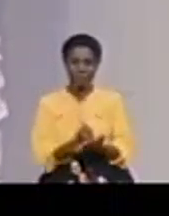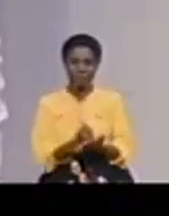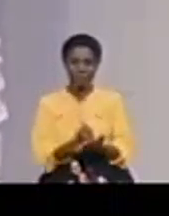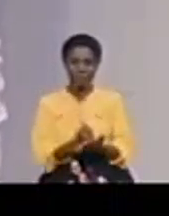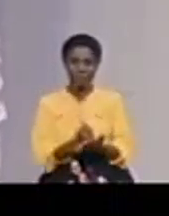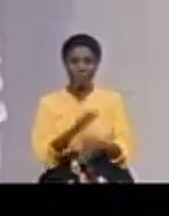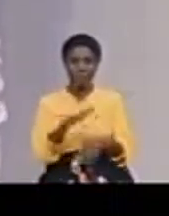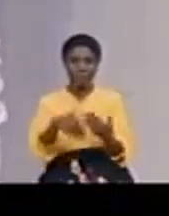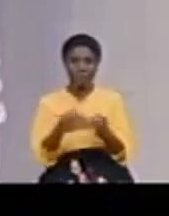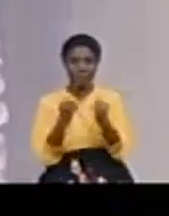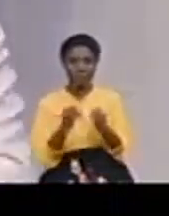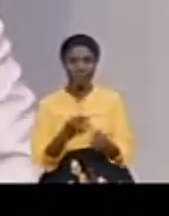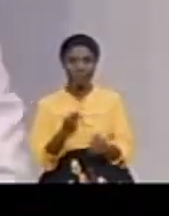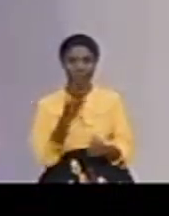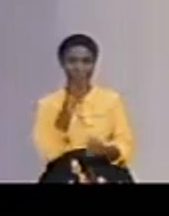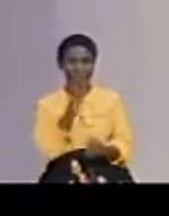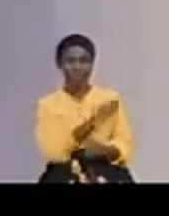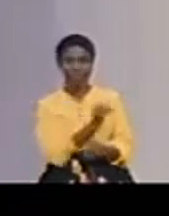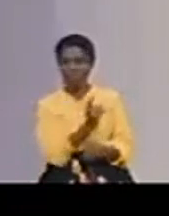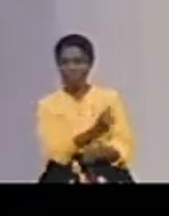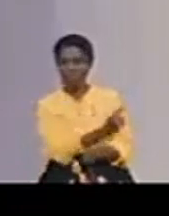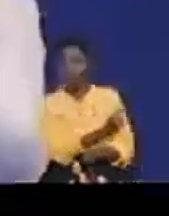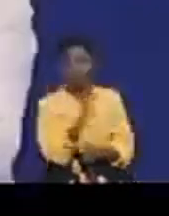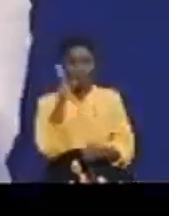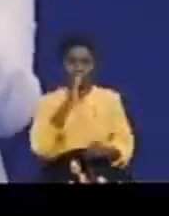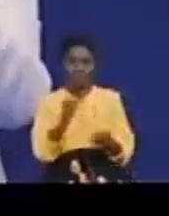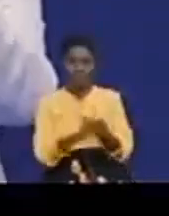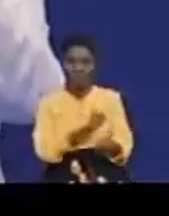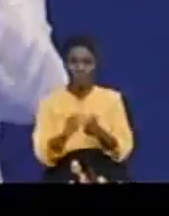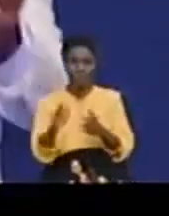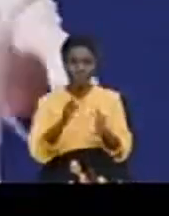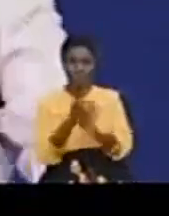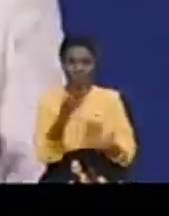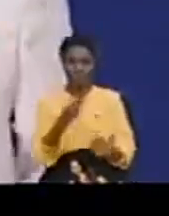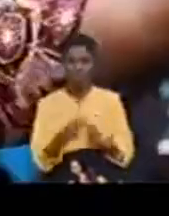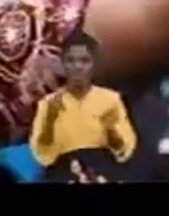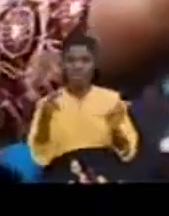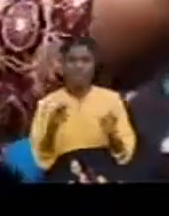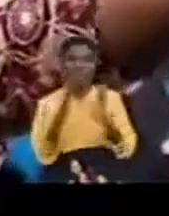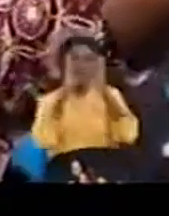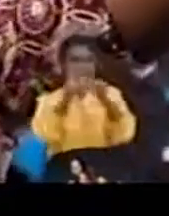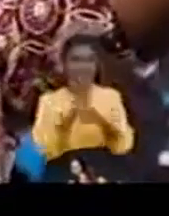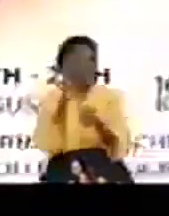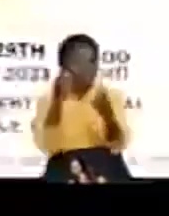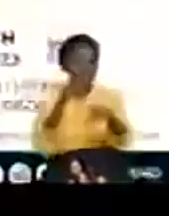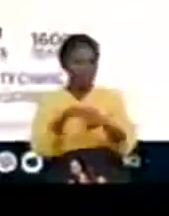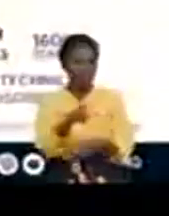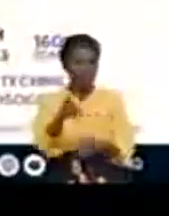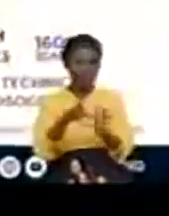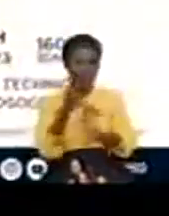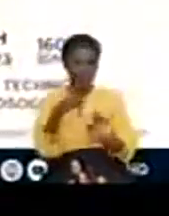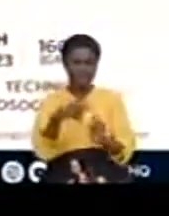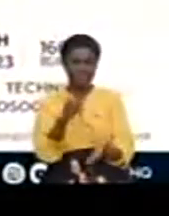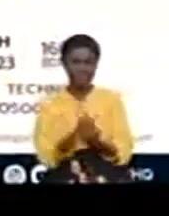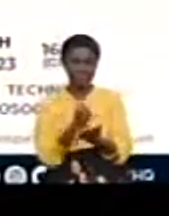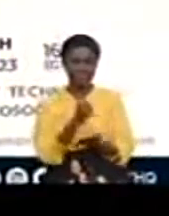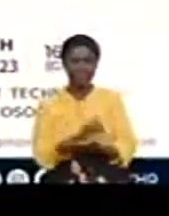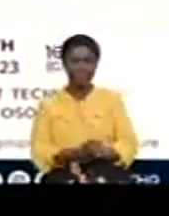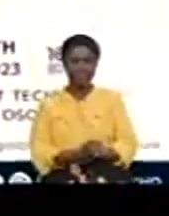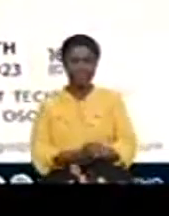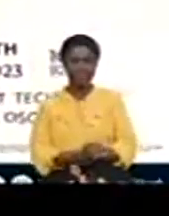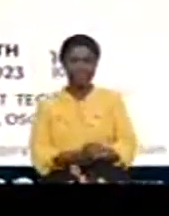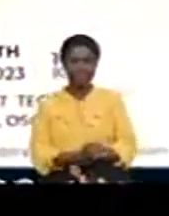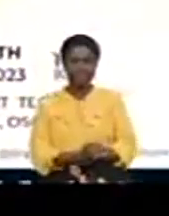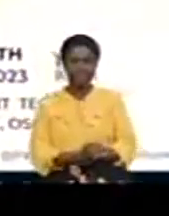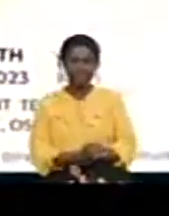powers of the evil one will be destroyed. Bam! Miracle will come upon you. Experience power.